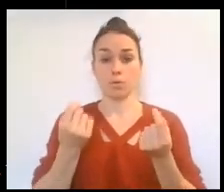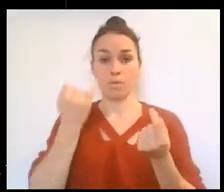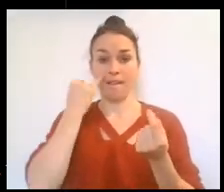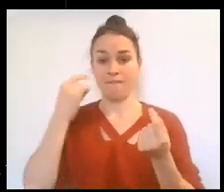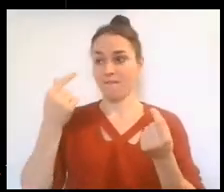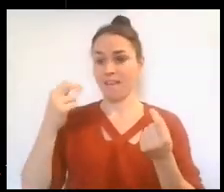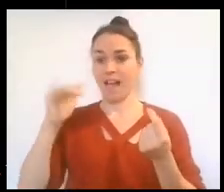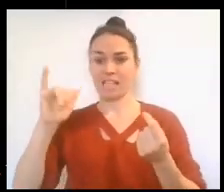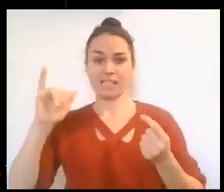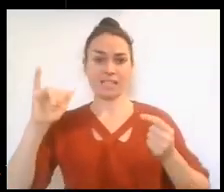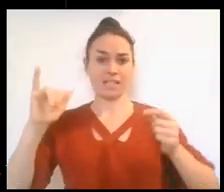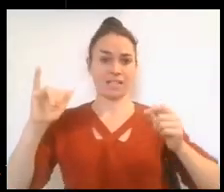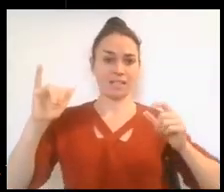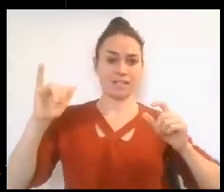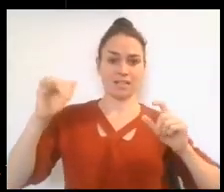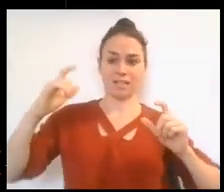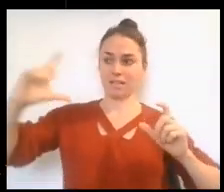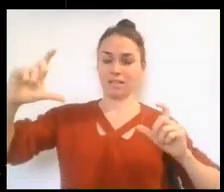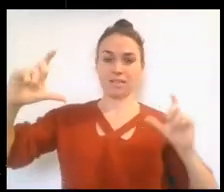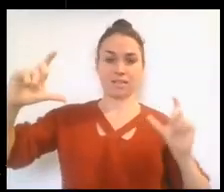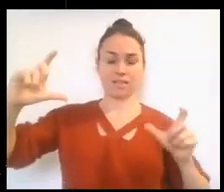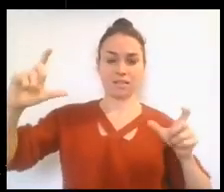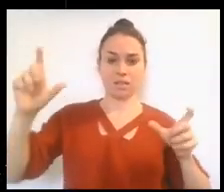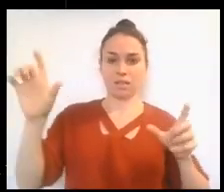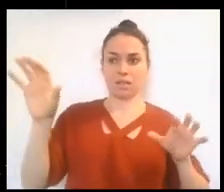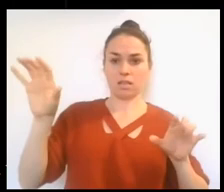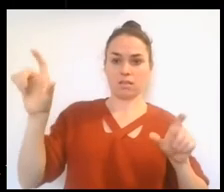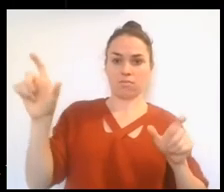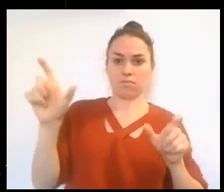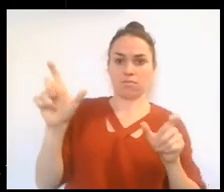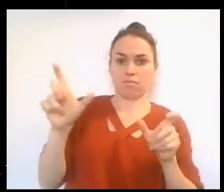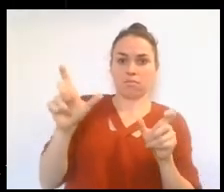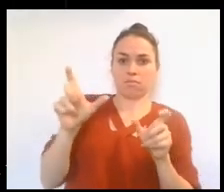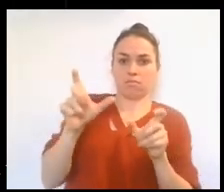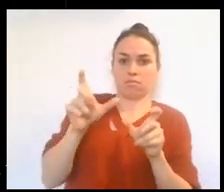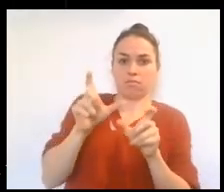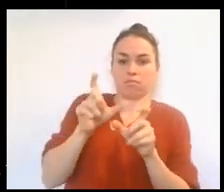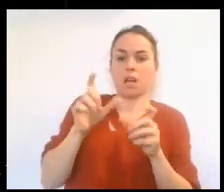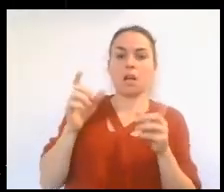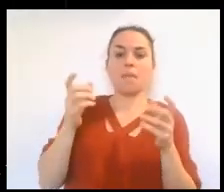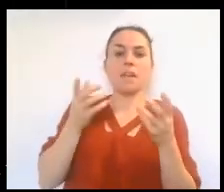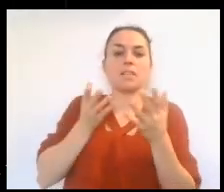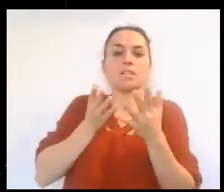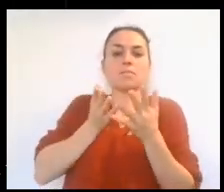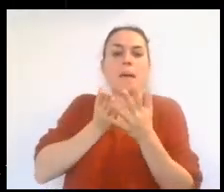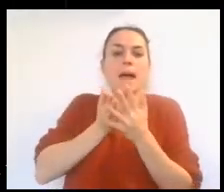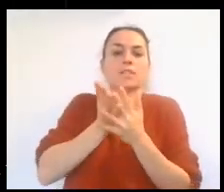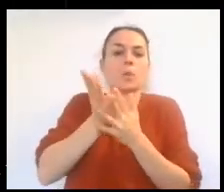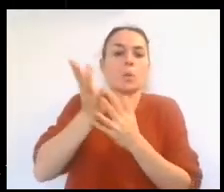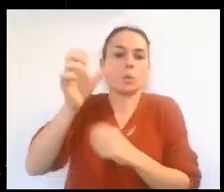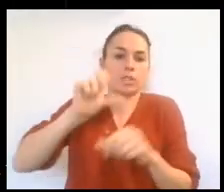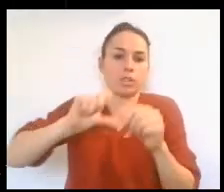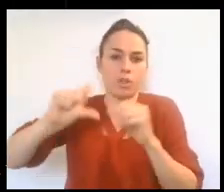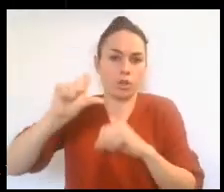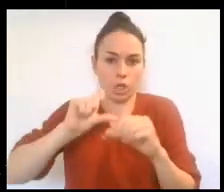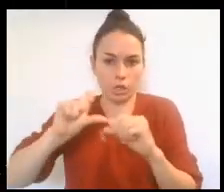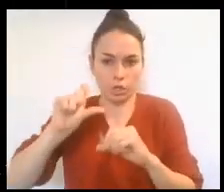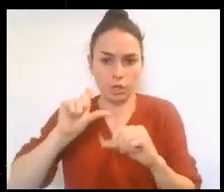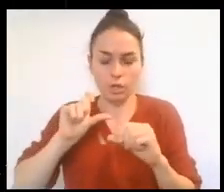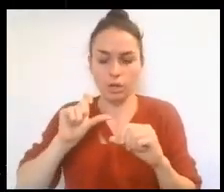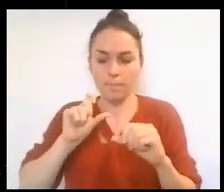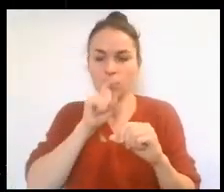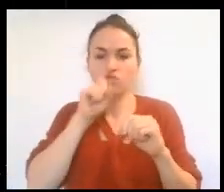own gravitational influence, the stars pass through each other. There's so much